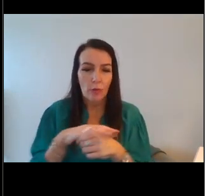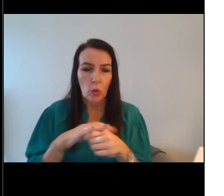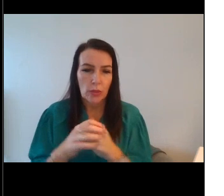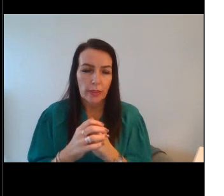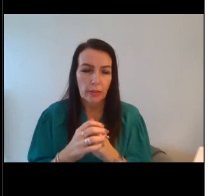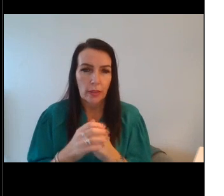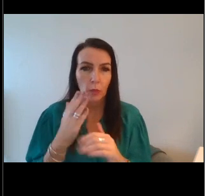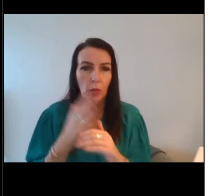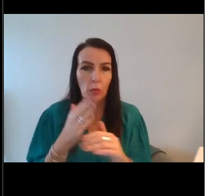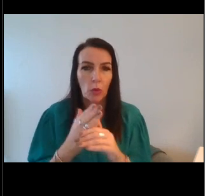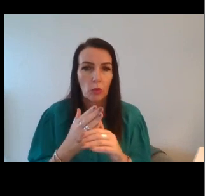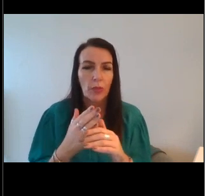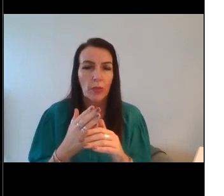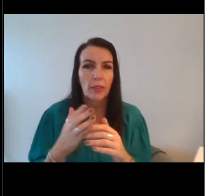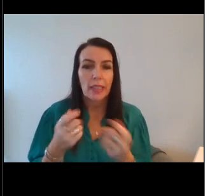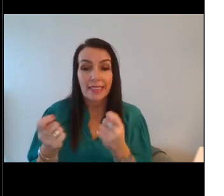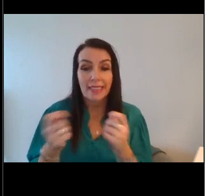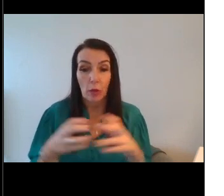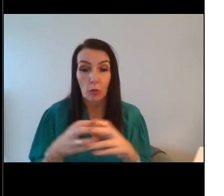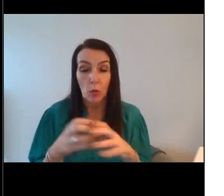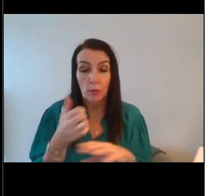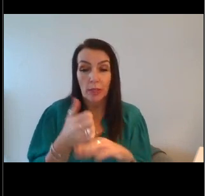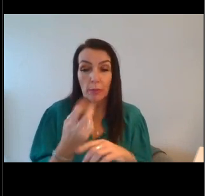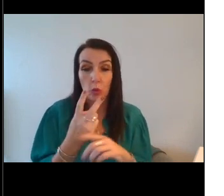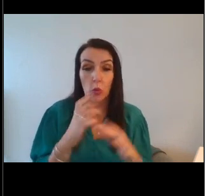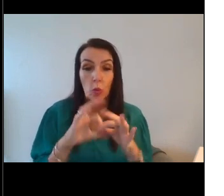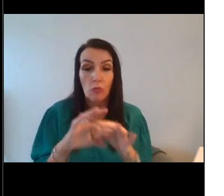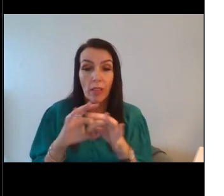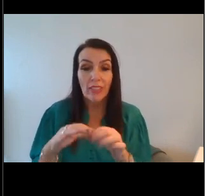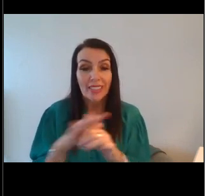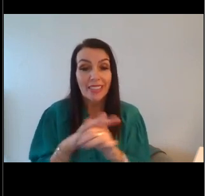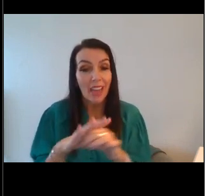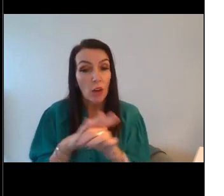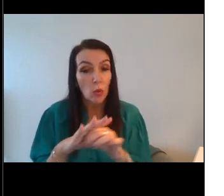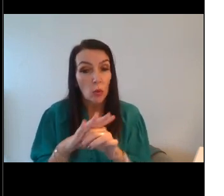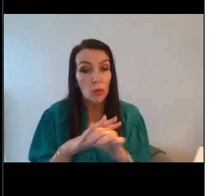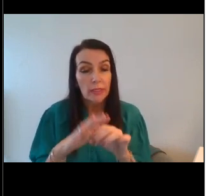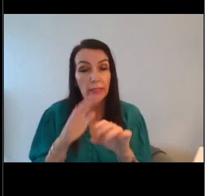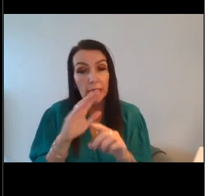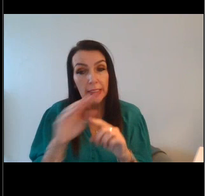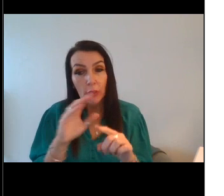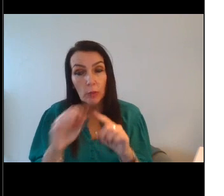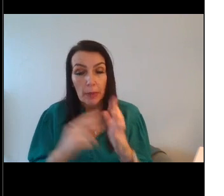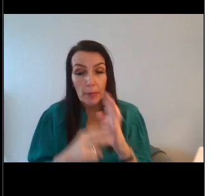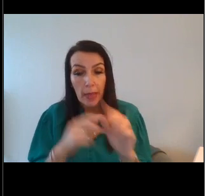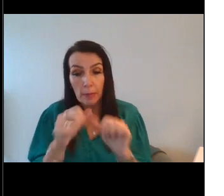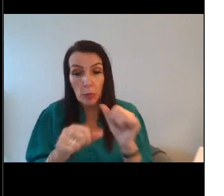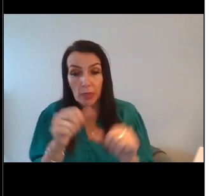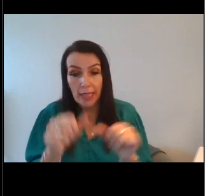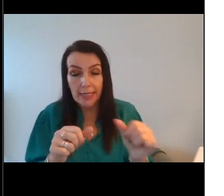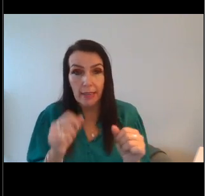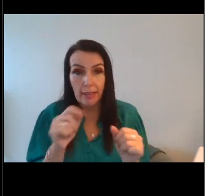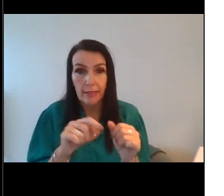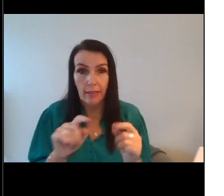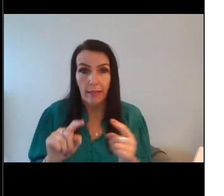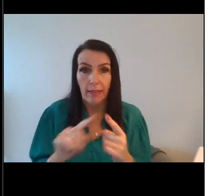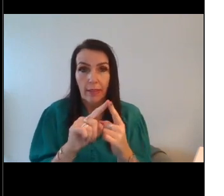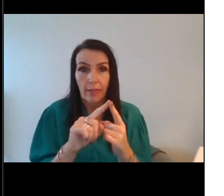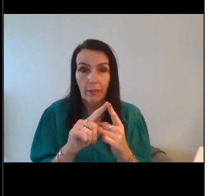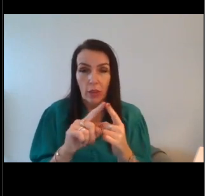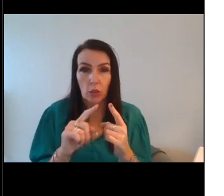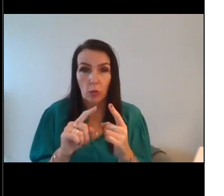with the WICA steering group to identify the 2 most relevant scenarios for informing their planning process. So in this case, the first scenario